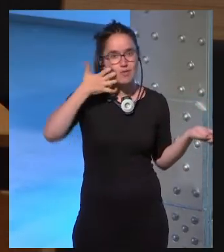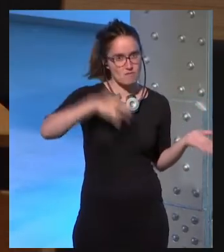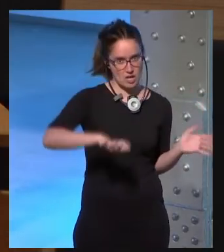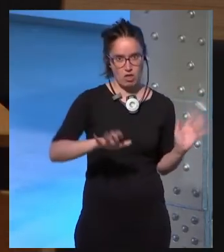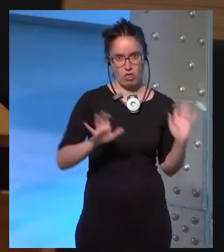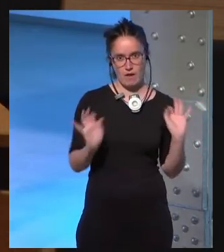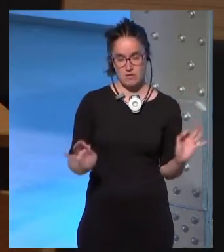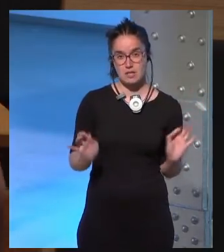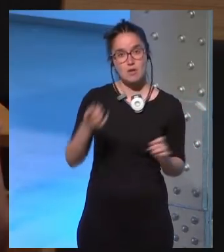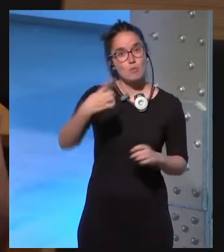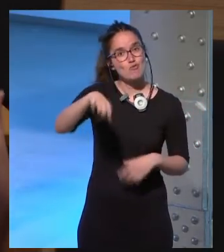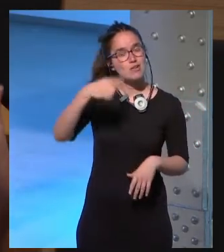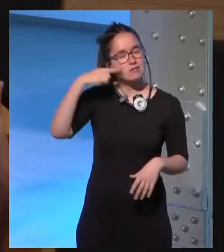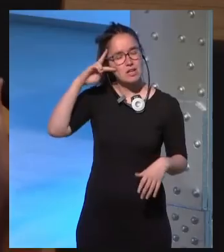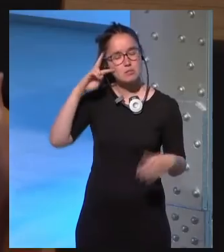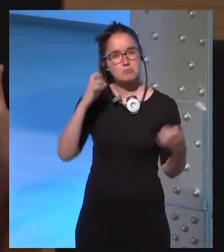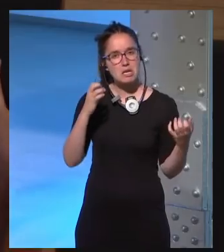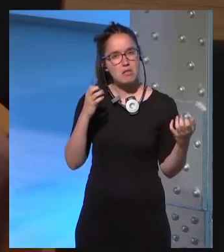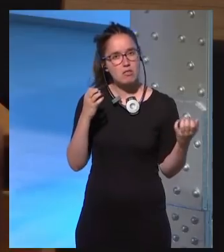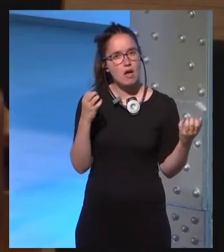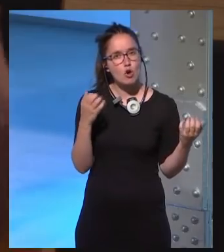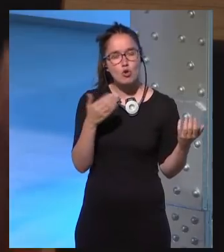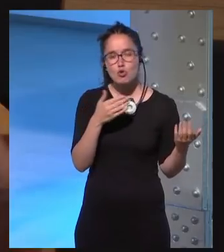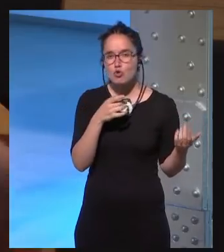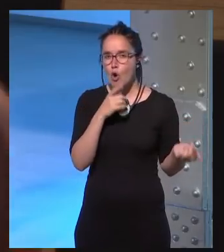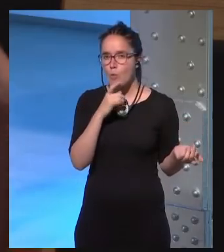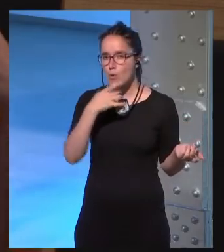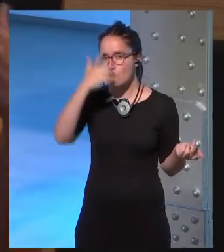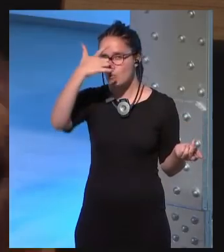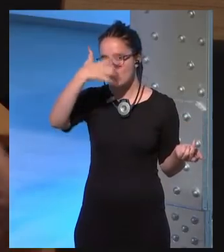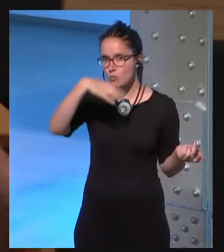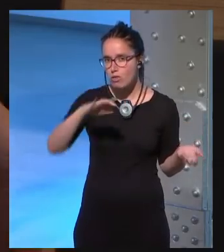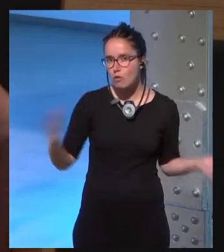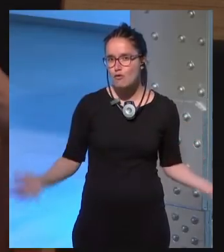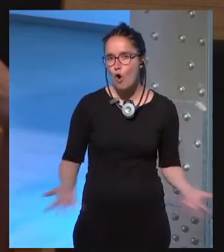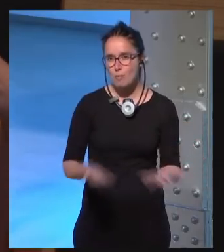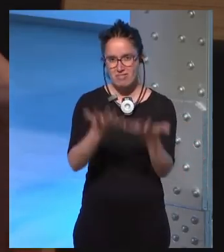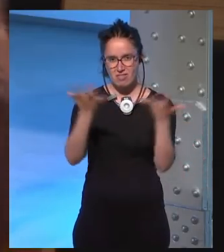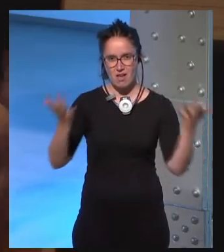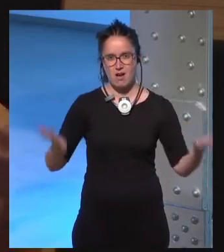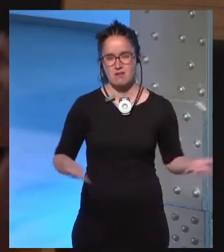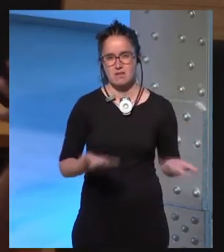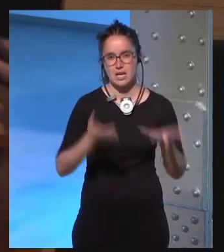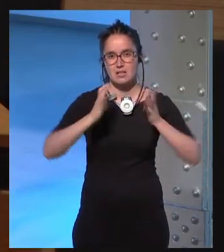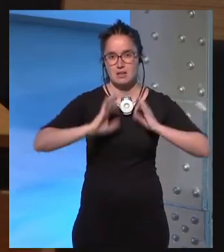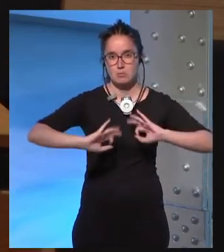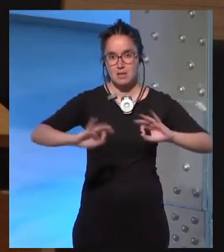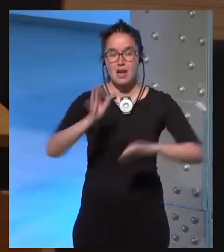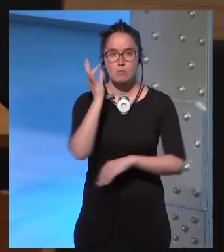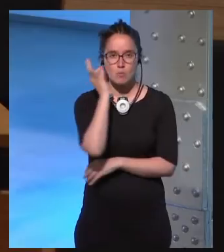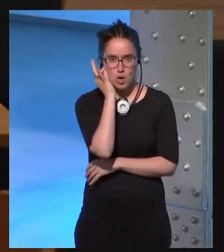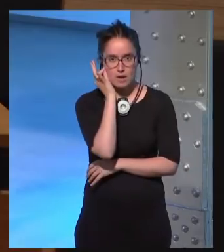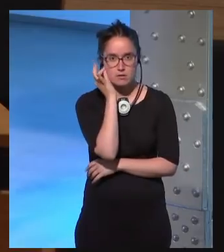some geekiness, and from your viewpoint, how could I